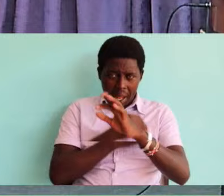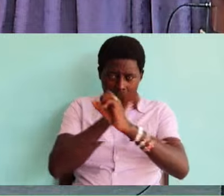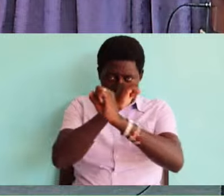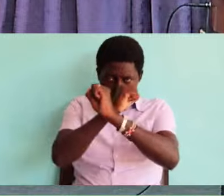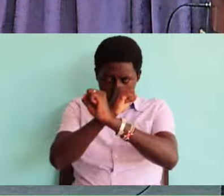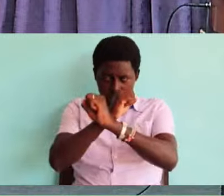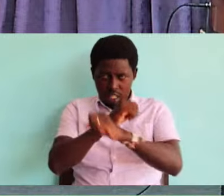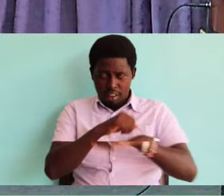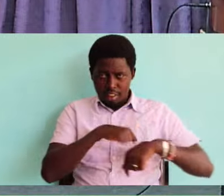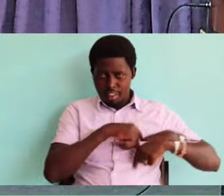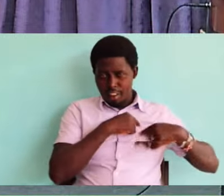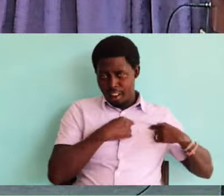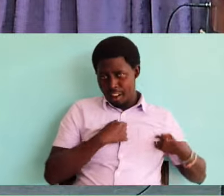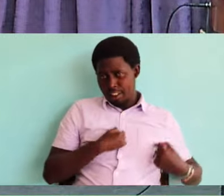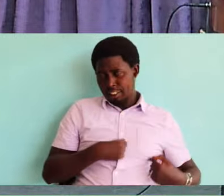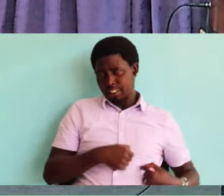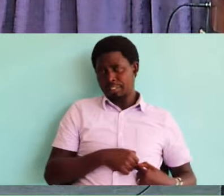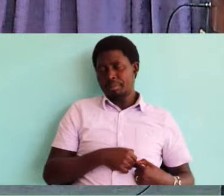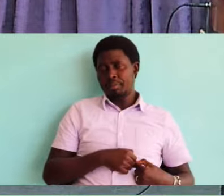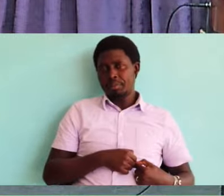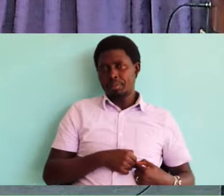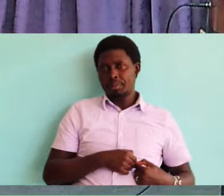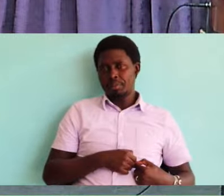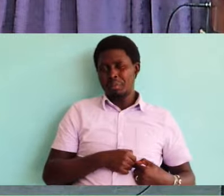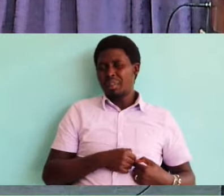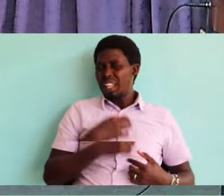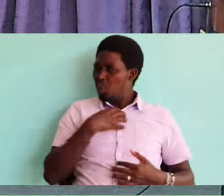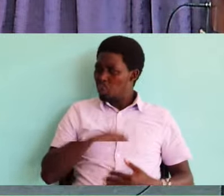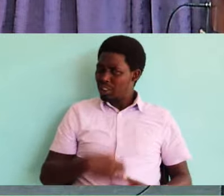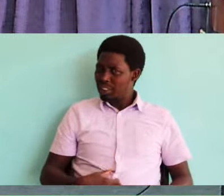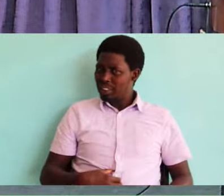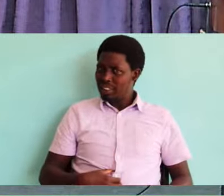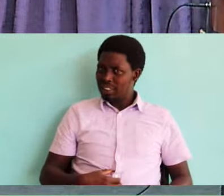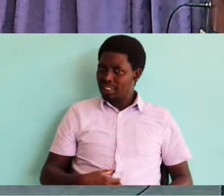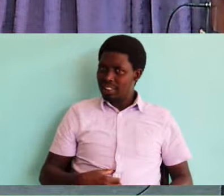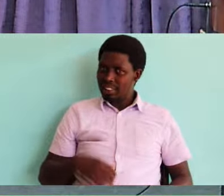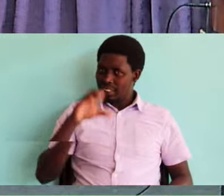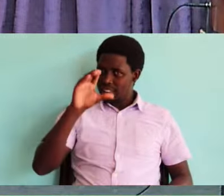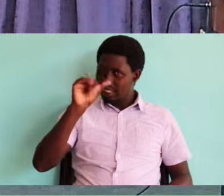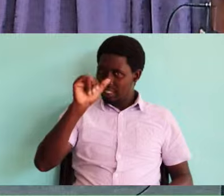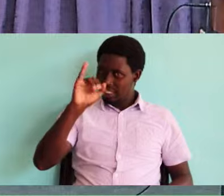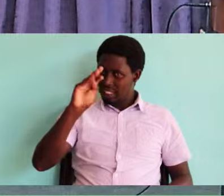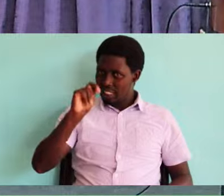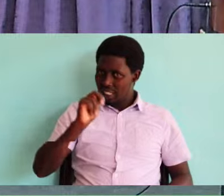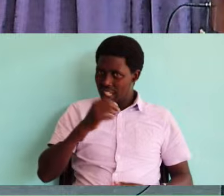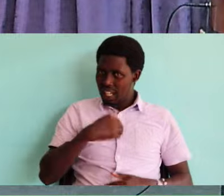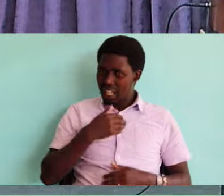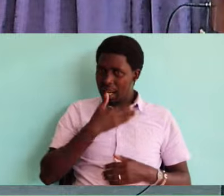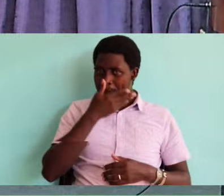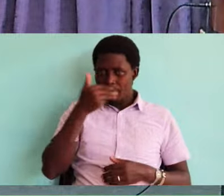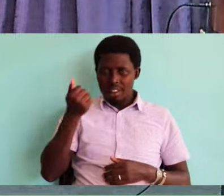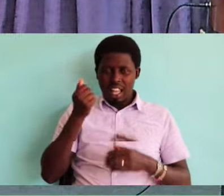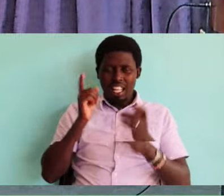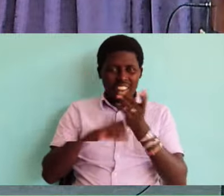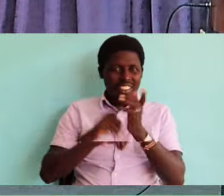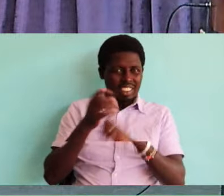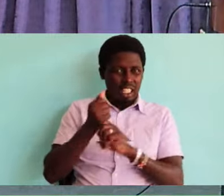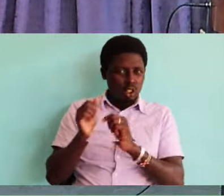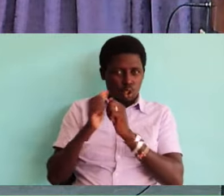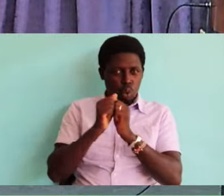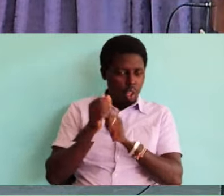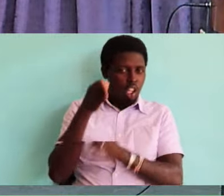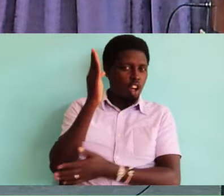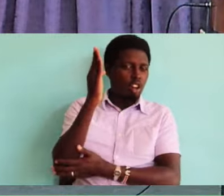by depending on God's power. I wish Cain had a better discussion with God. I'm not seeing God is